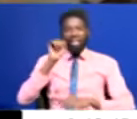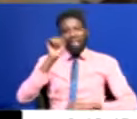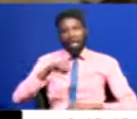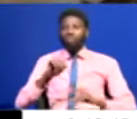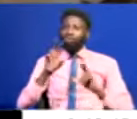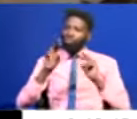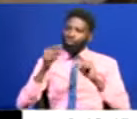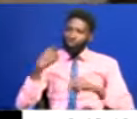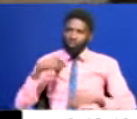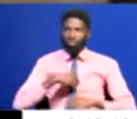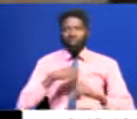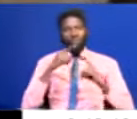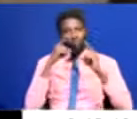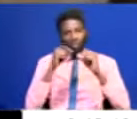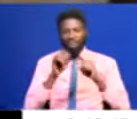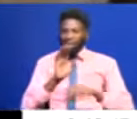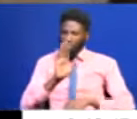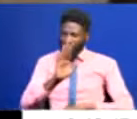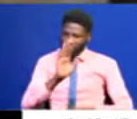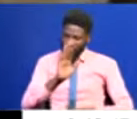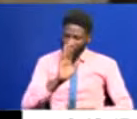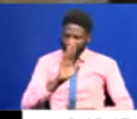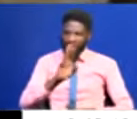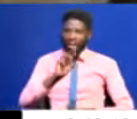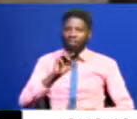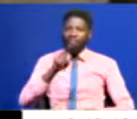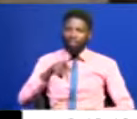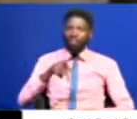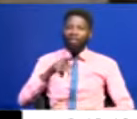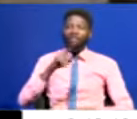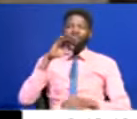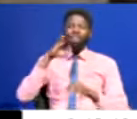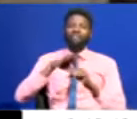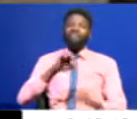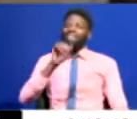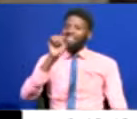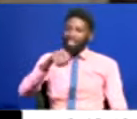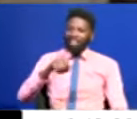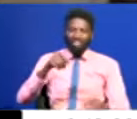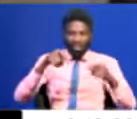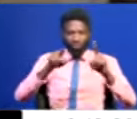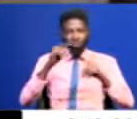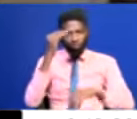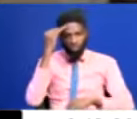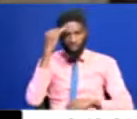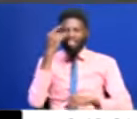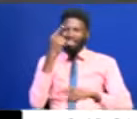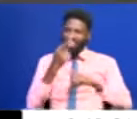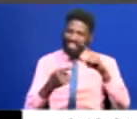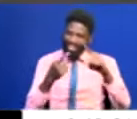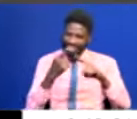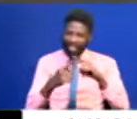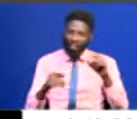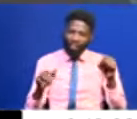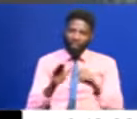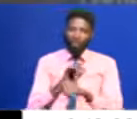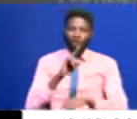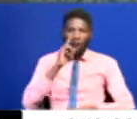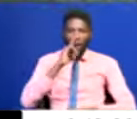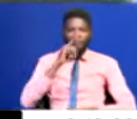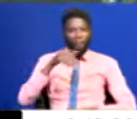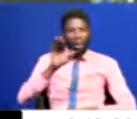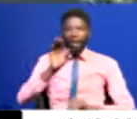sisi tumesema mbunge wako akivote yes, wewe ujue hii mwaka yote unaenda unakula kwake. This is